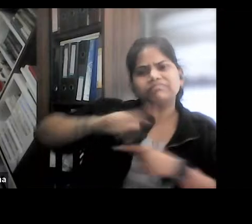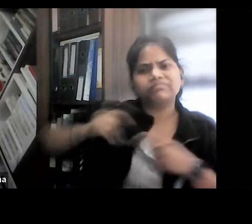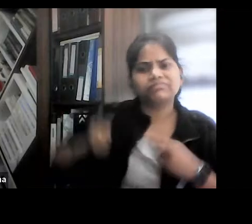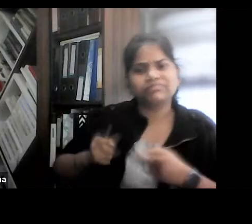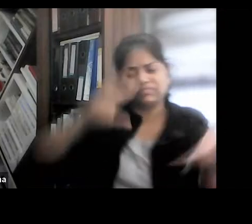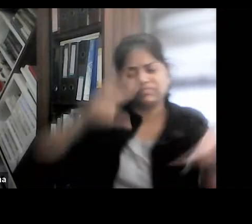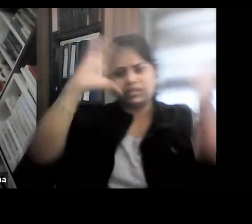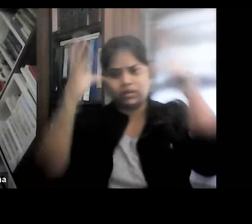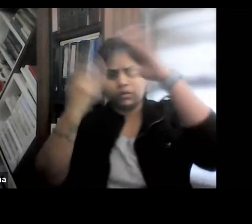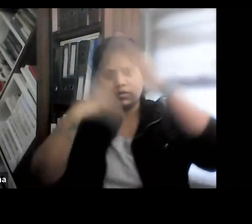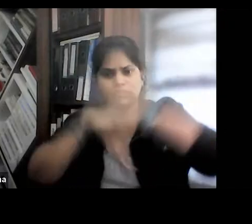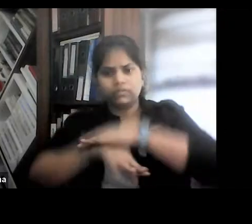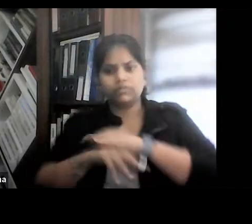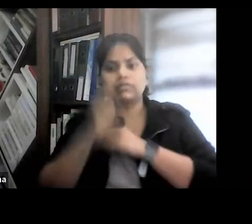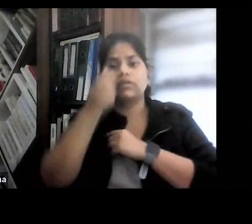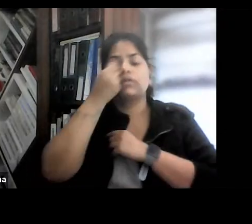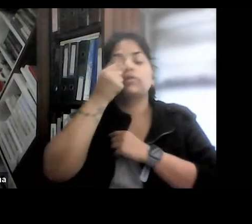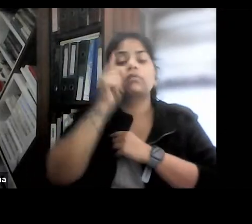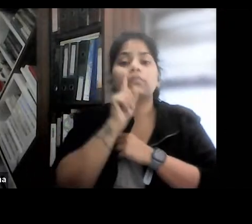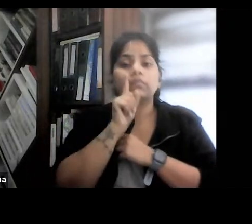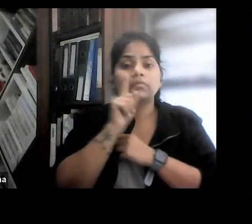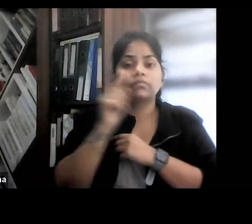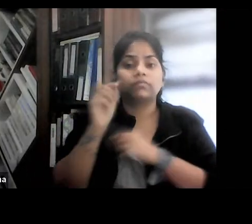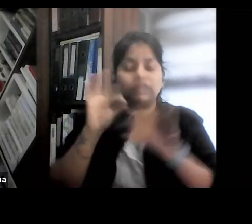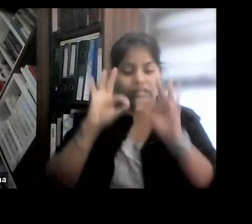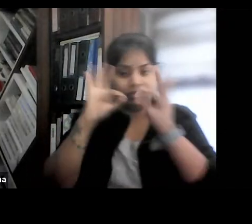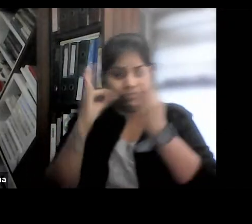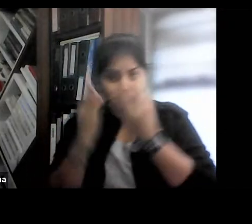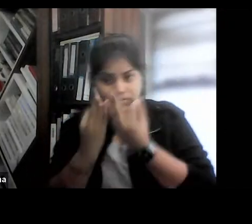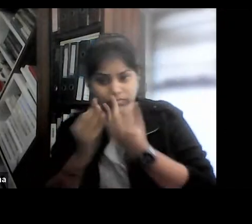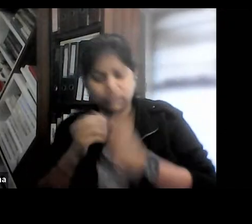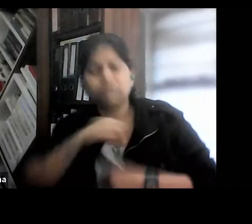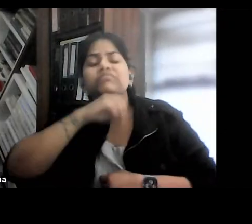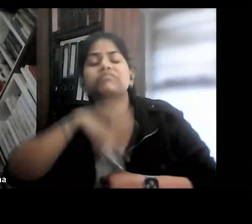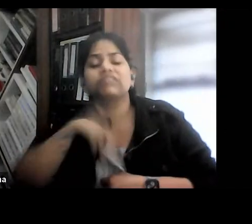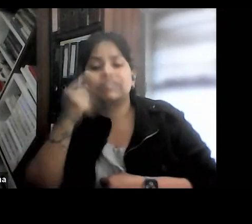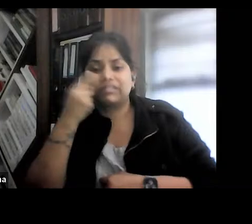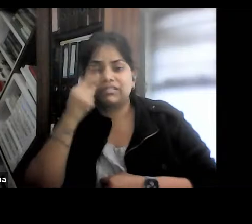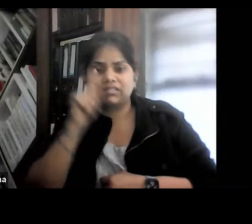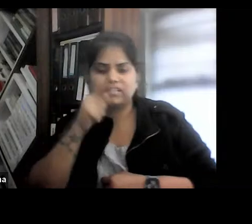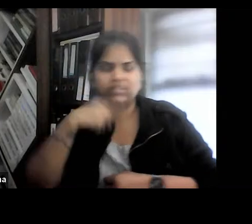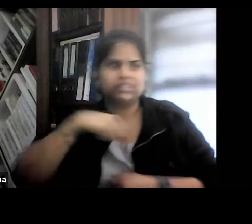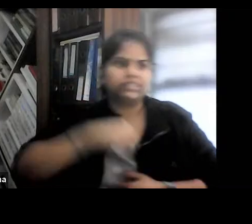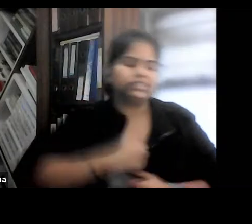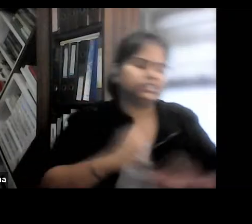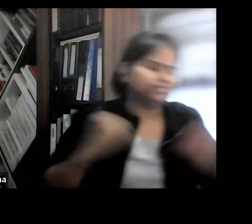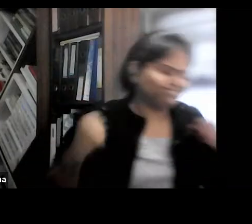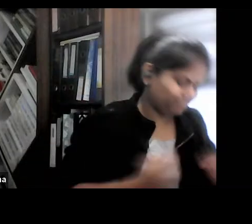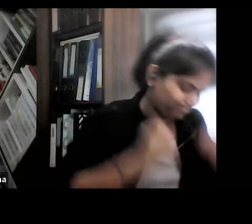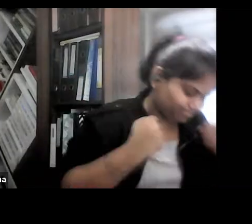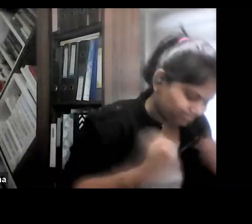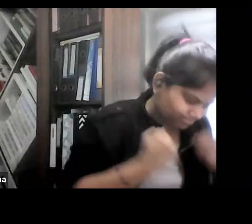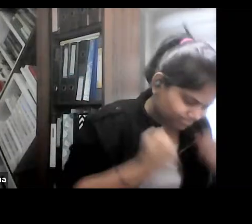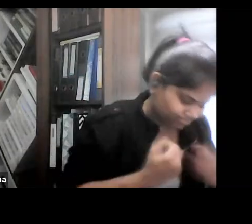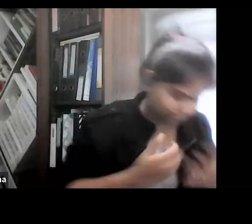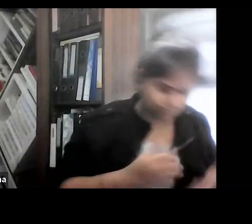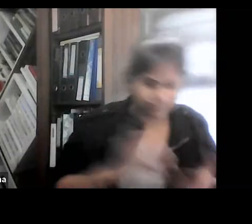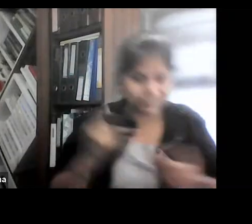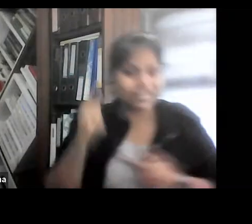Madan's family and the young Madan himself struggle to reconcile themselves with the irreversibility of his deafness.